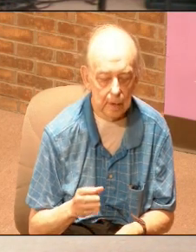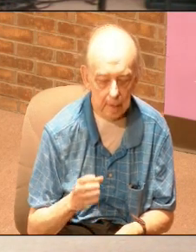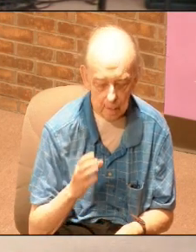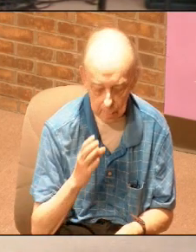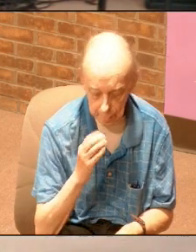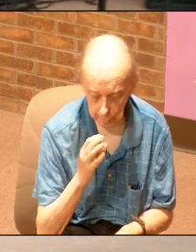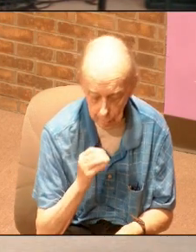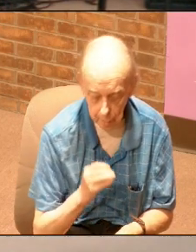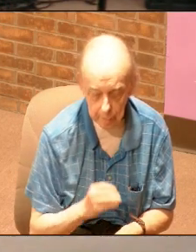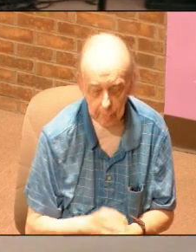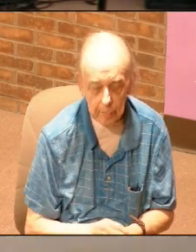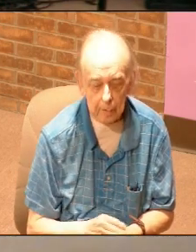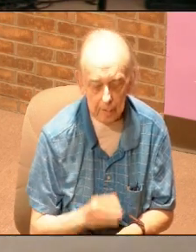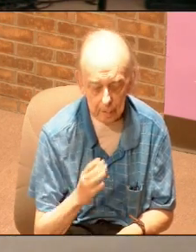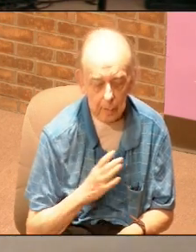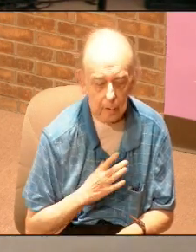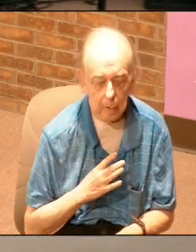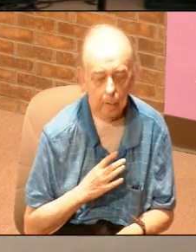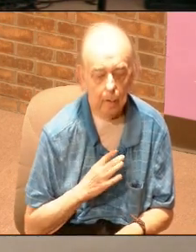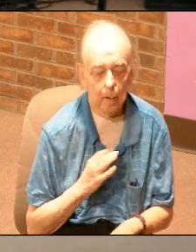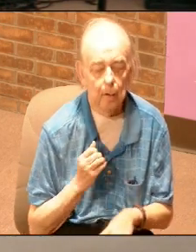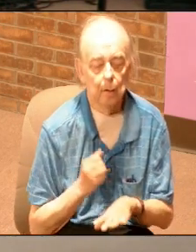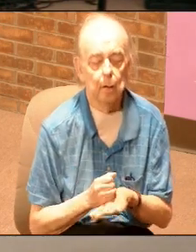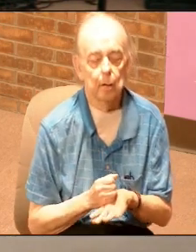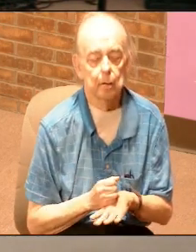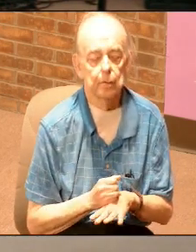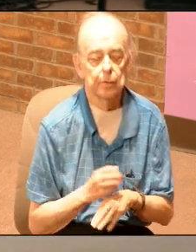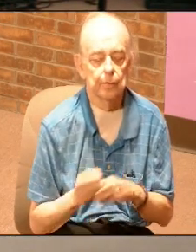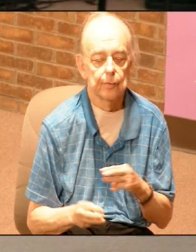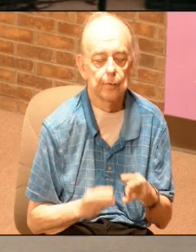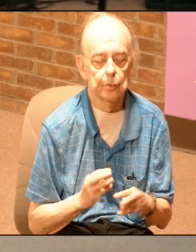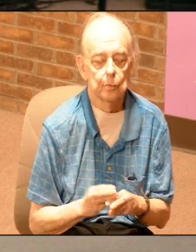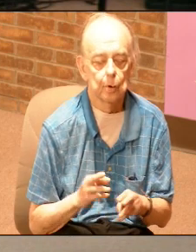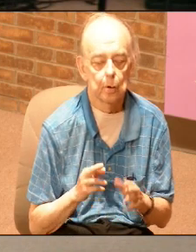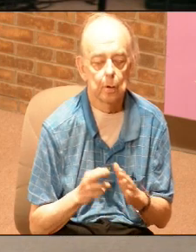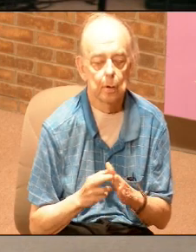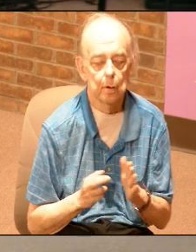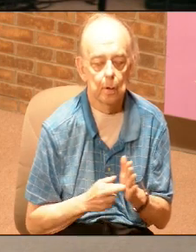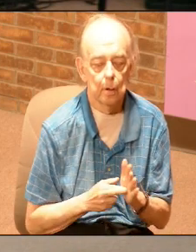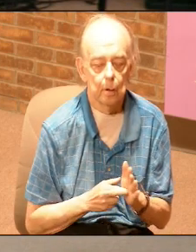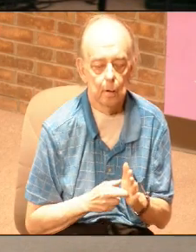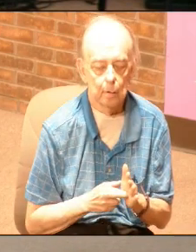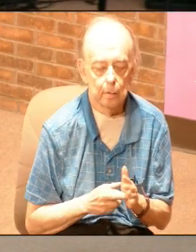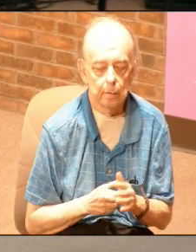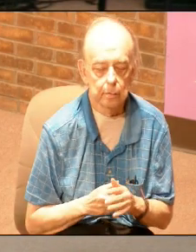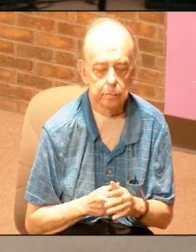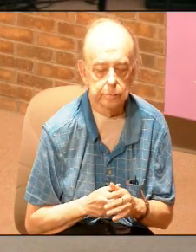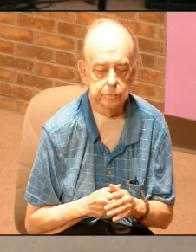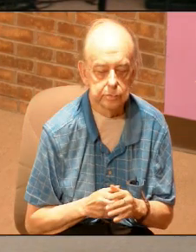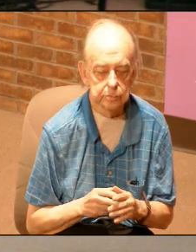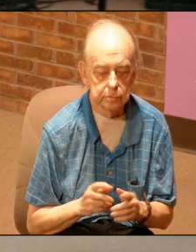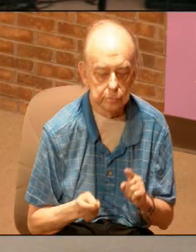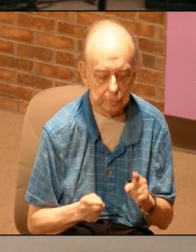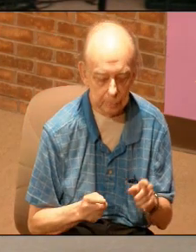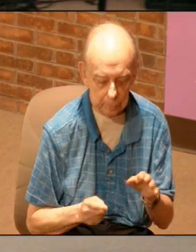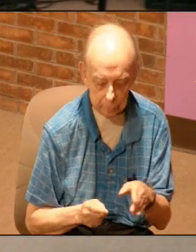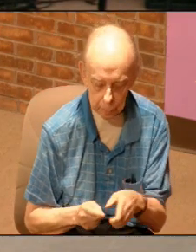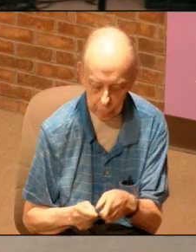Specka, he set the first world record for topping the chain